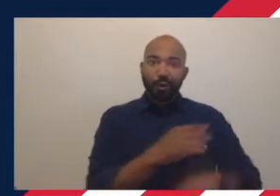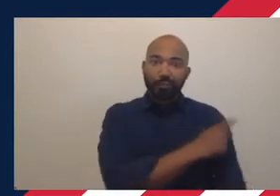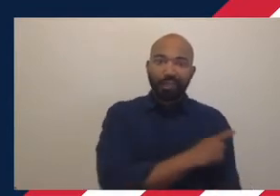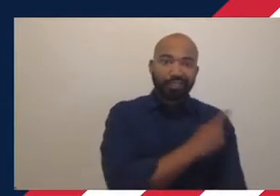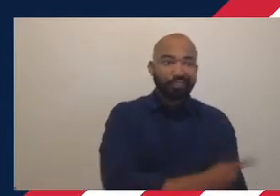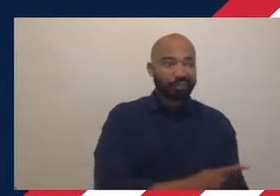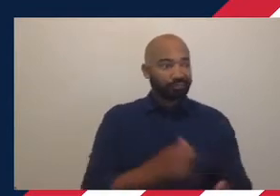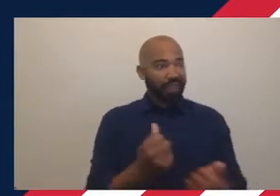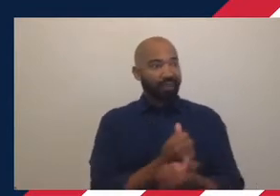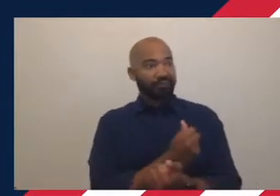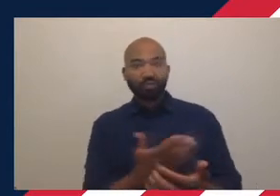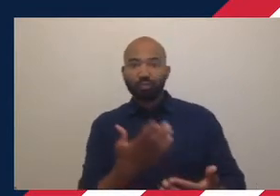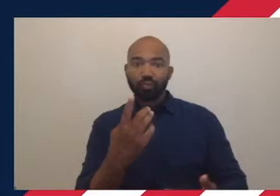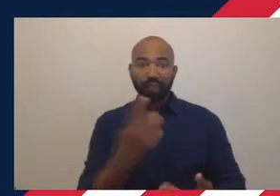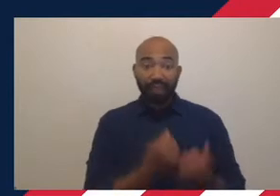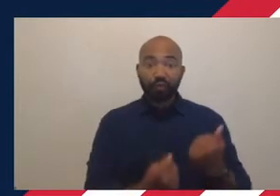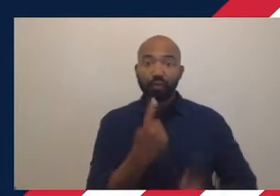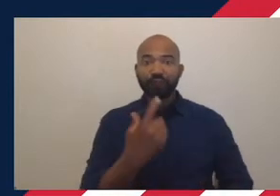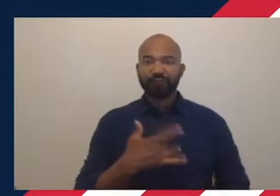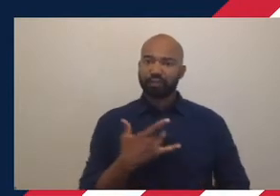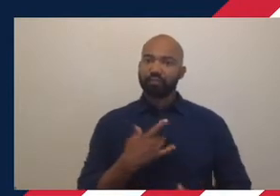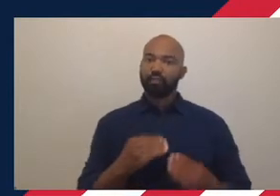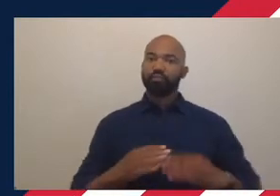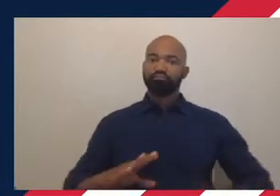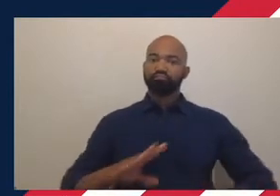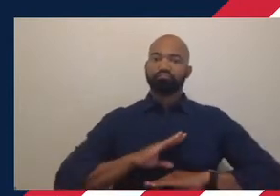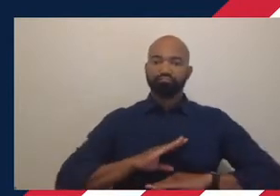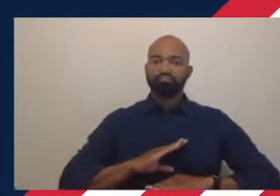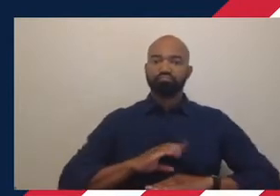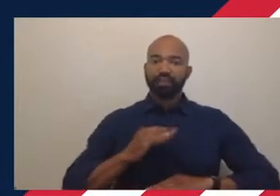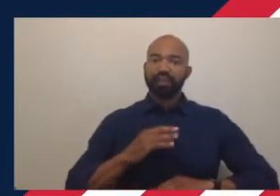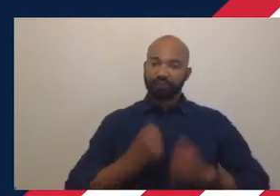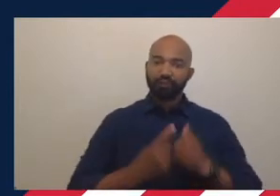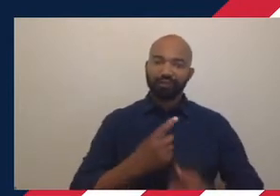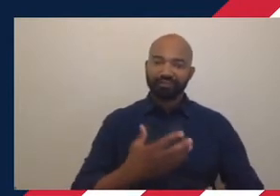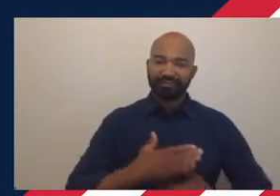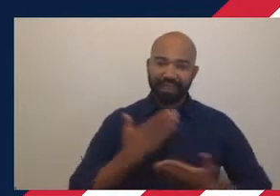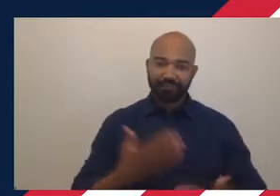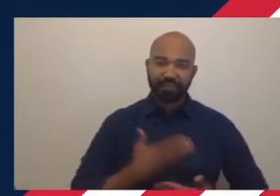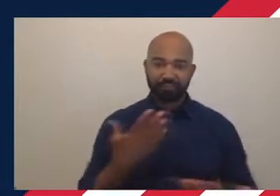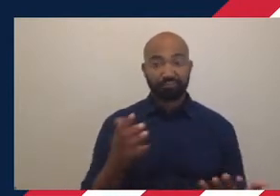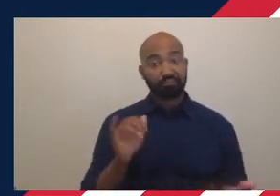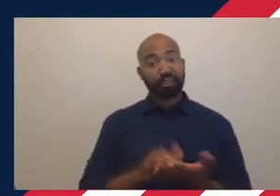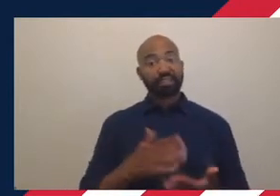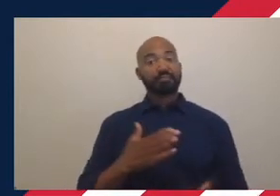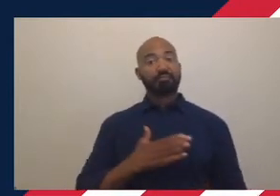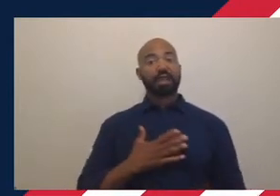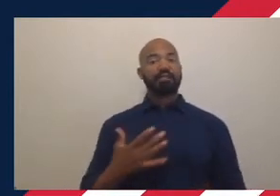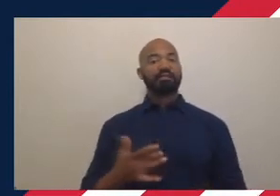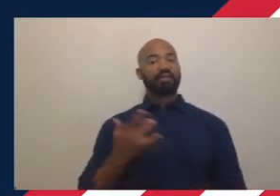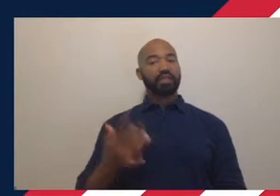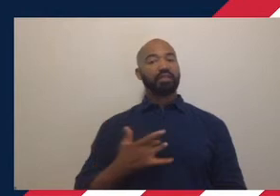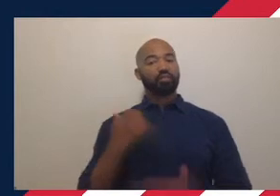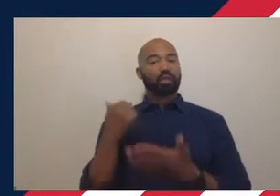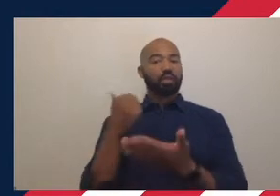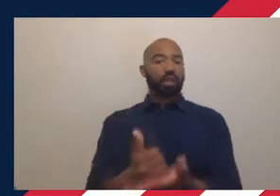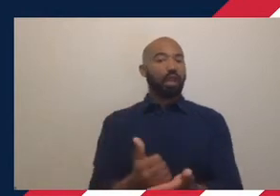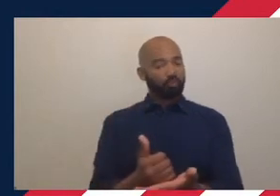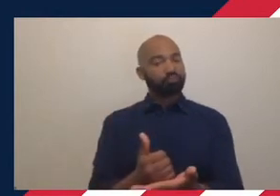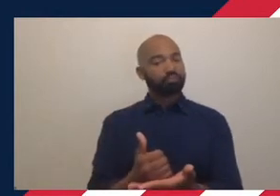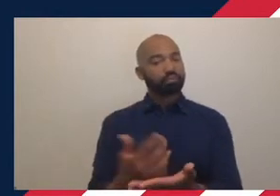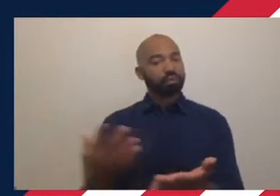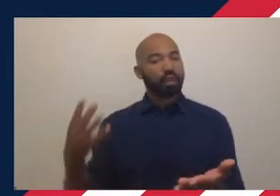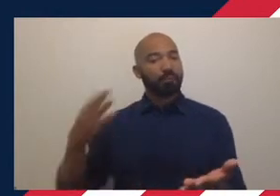all-around satisfaction. So that's how I feel will help benefit the